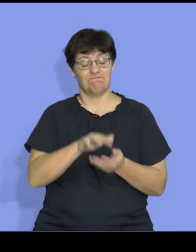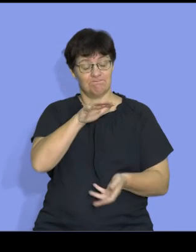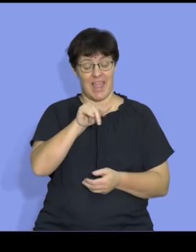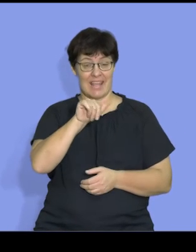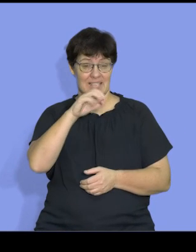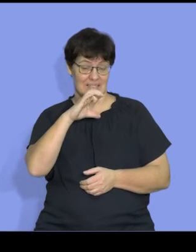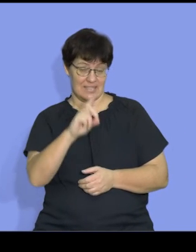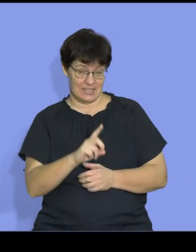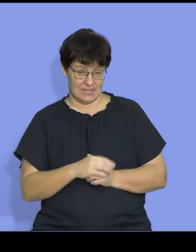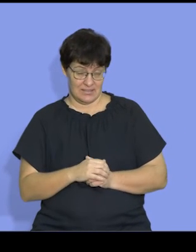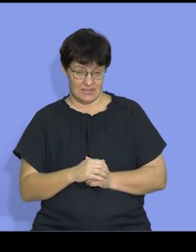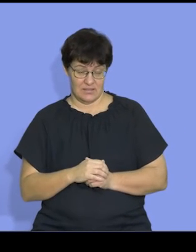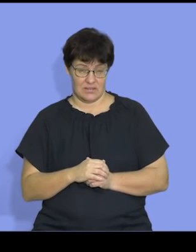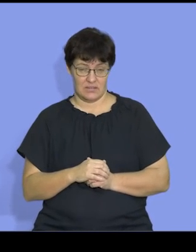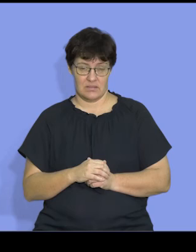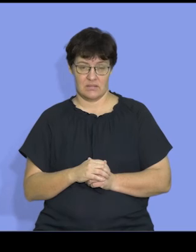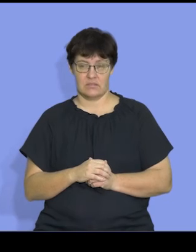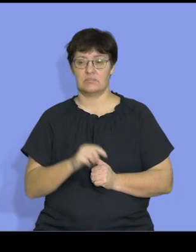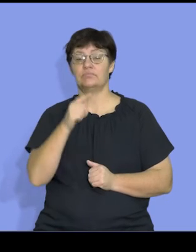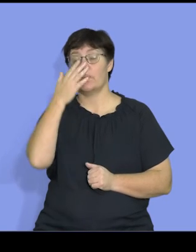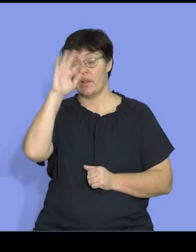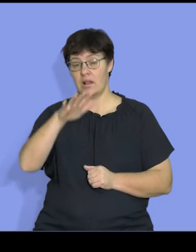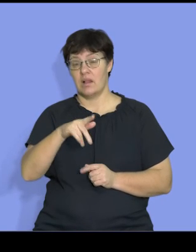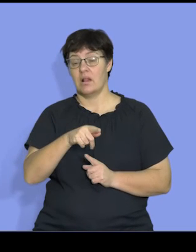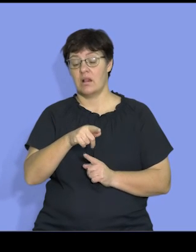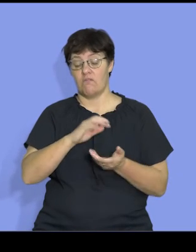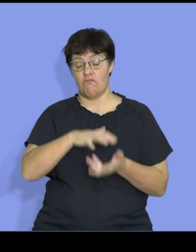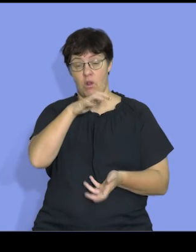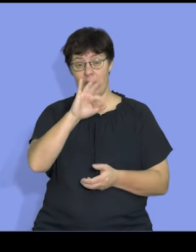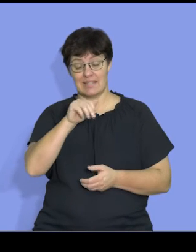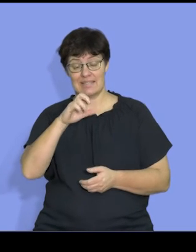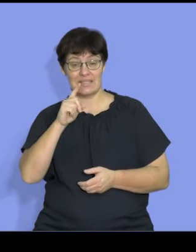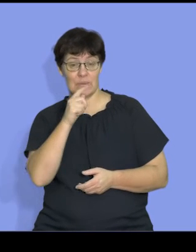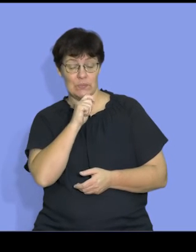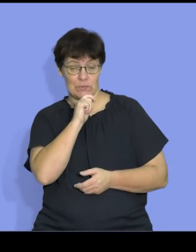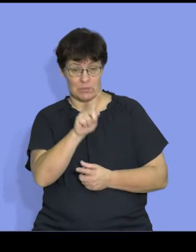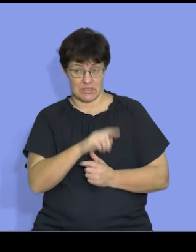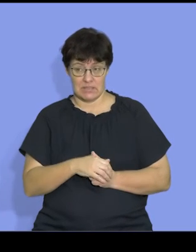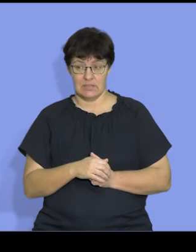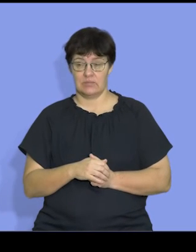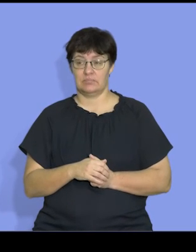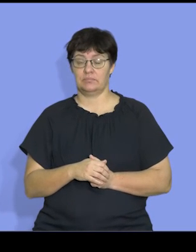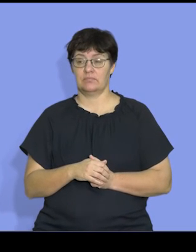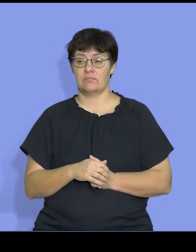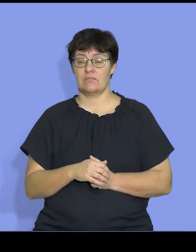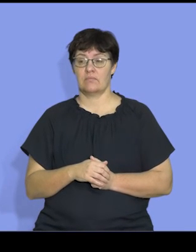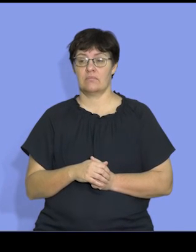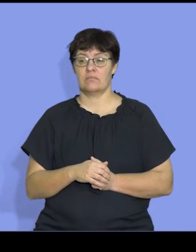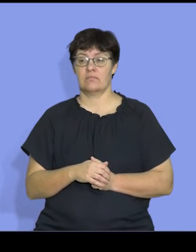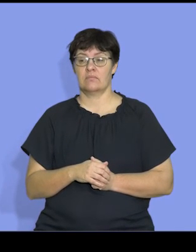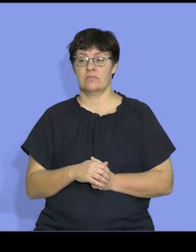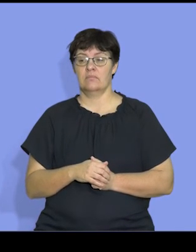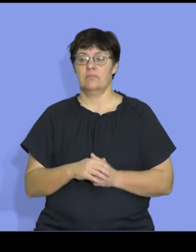we know that the volume of acid that was used, okay, is equals to